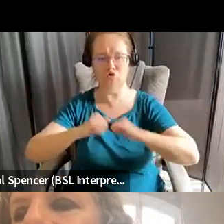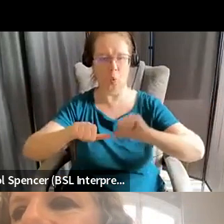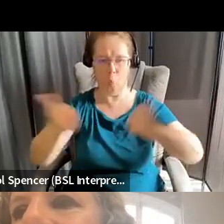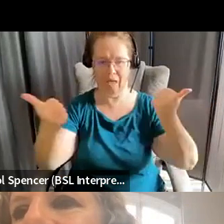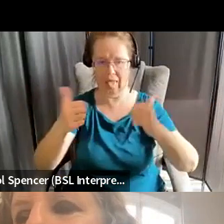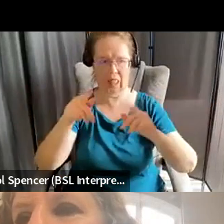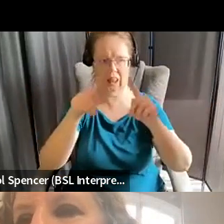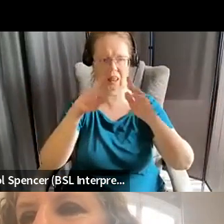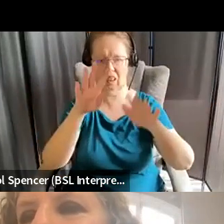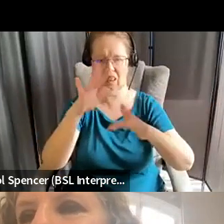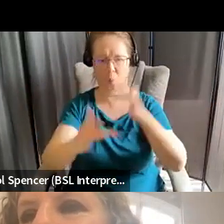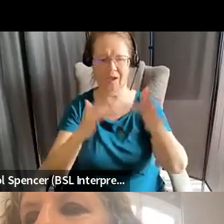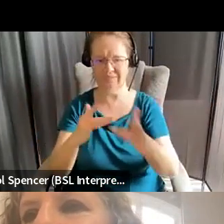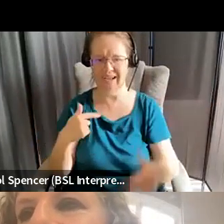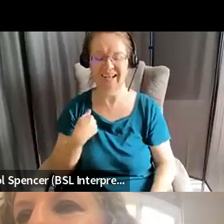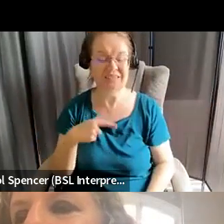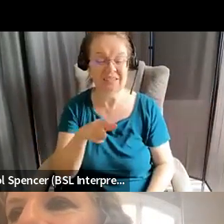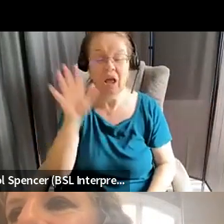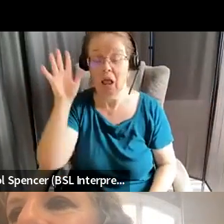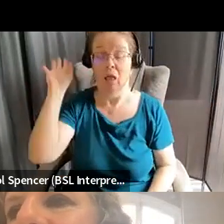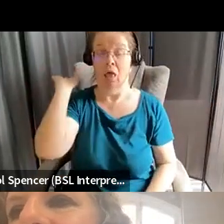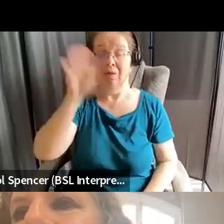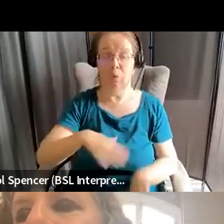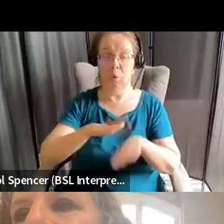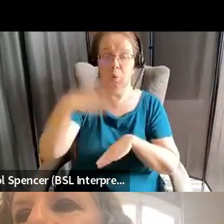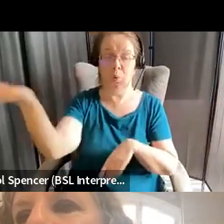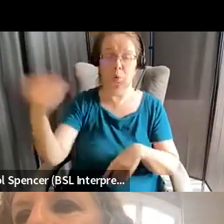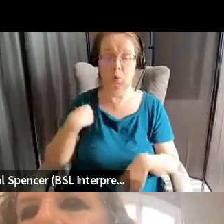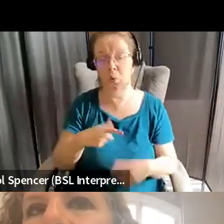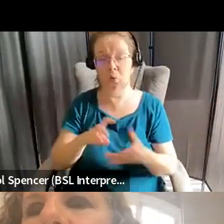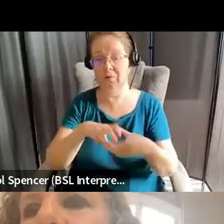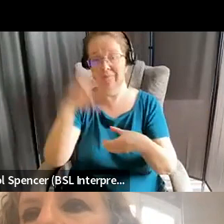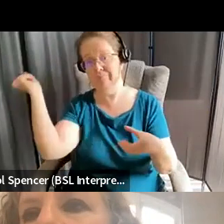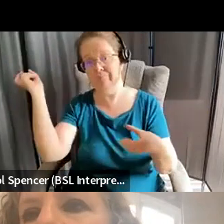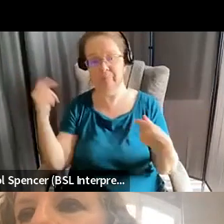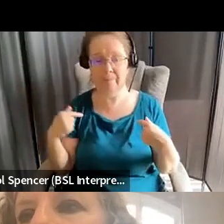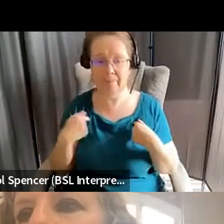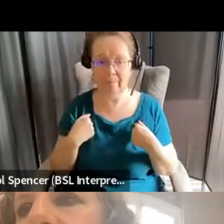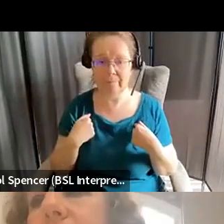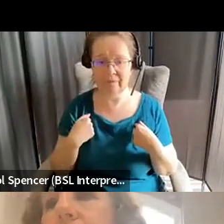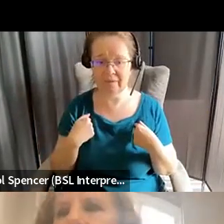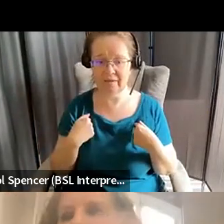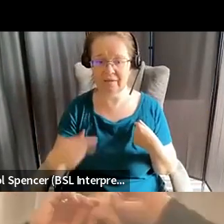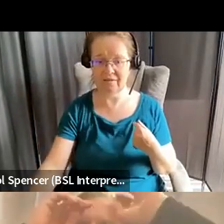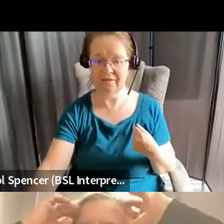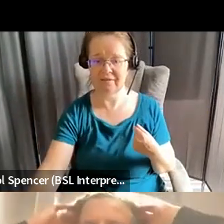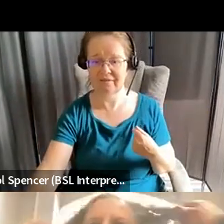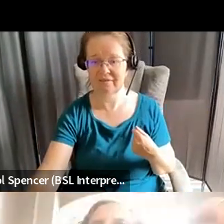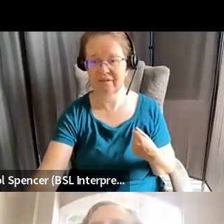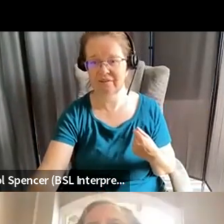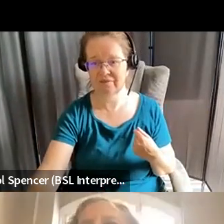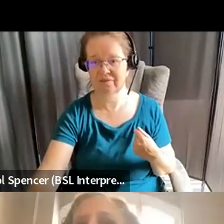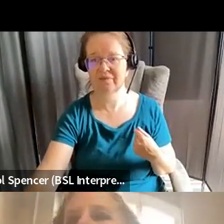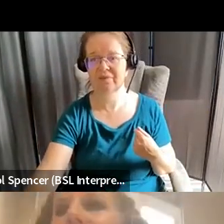blah, blah content. Yeah, I go away. I mean, and it's really like challenging. The recipe with the story.